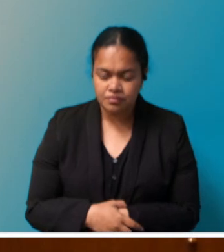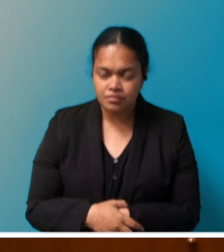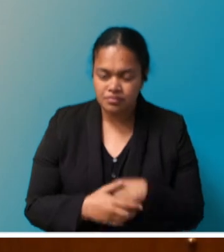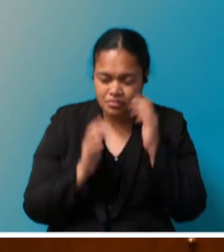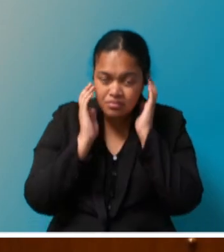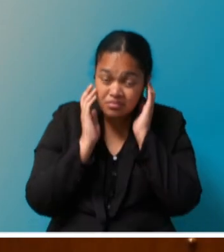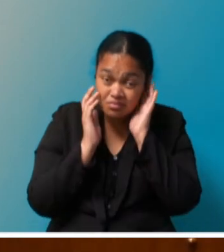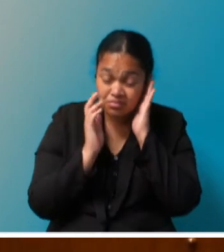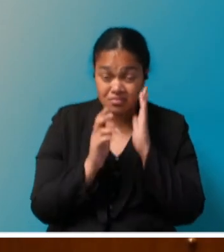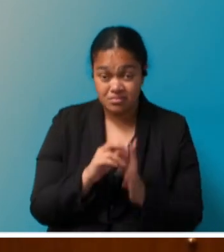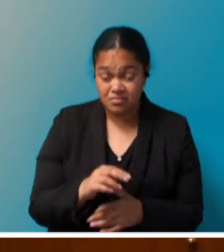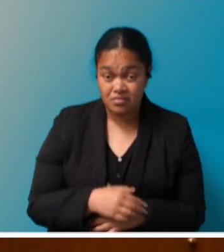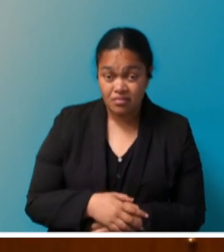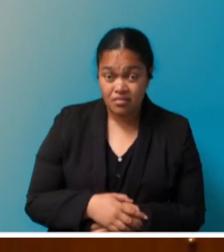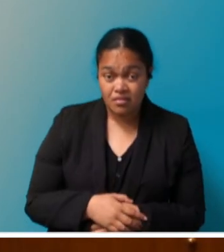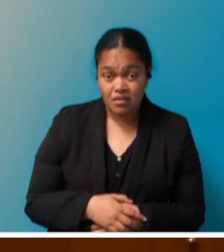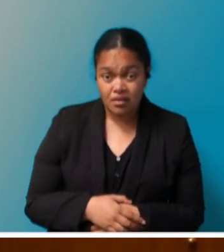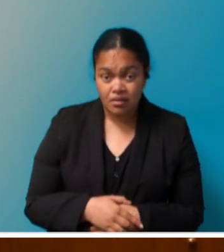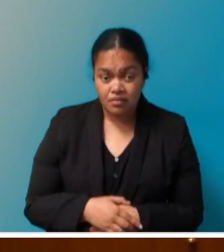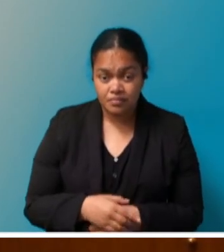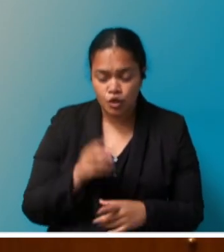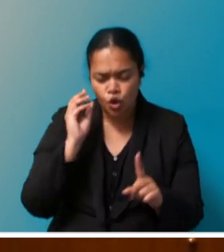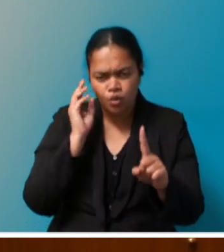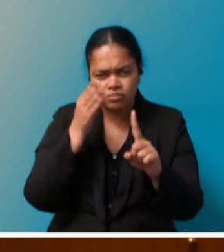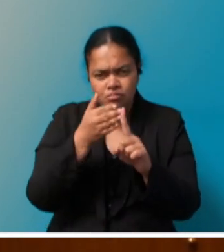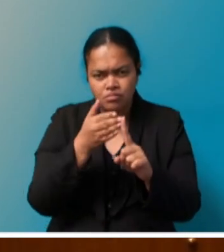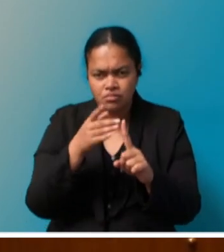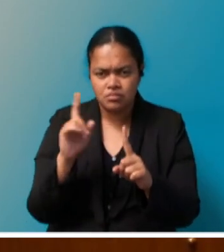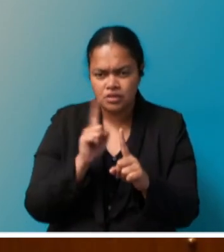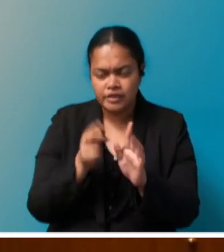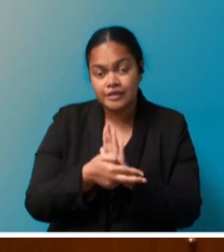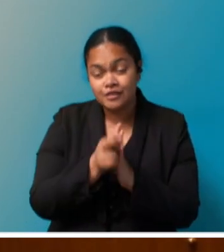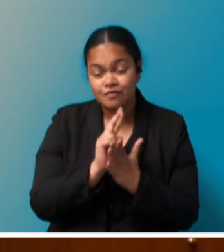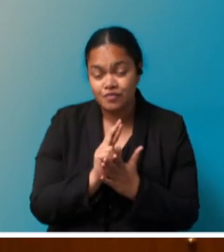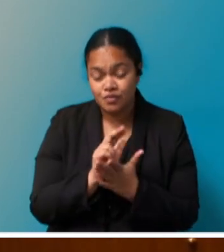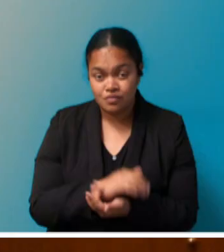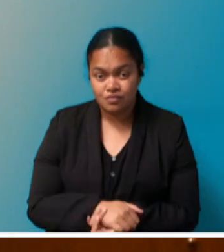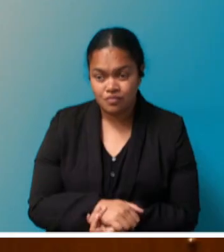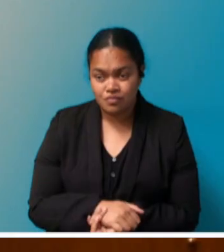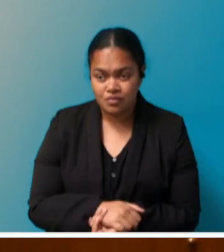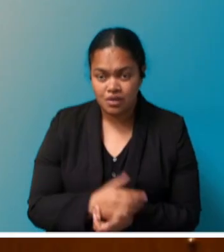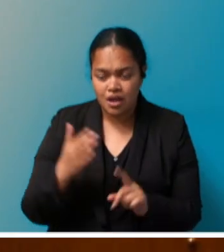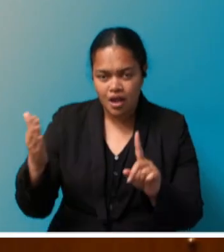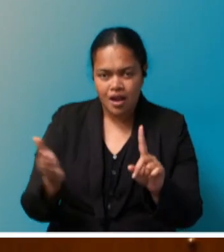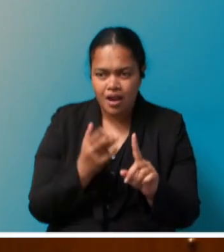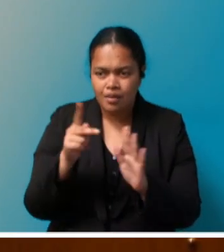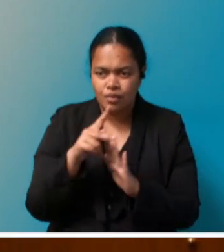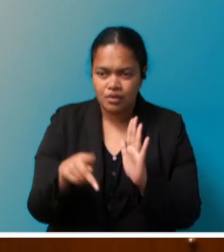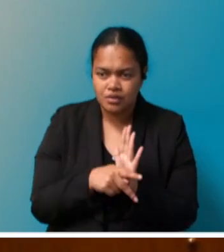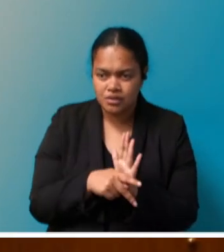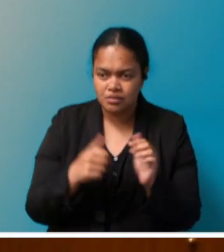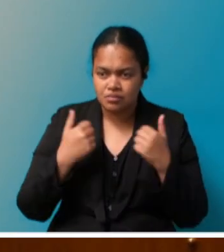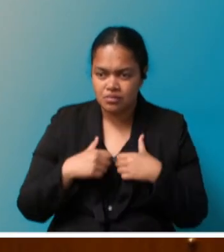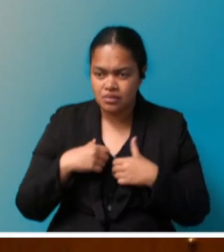Mr. Speaker, sir, the overarching objectives of the review are modernization to align policies and practices with international